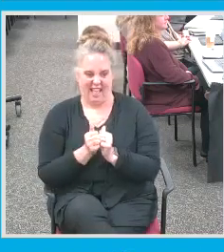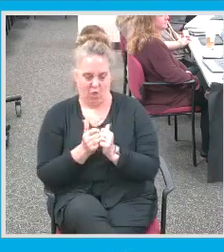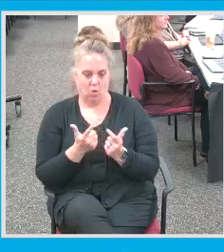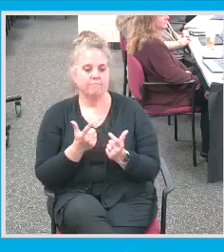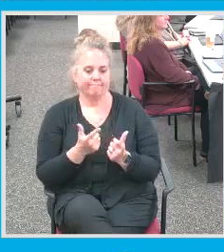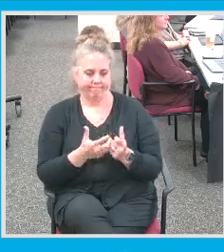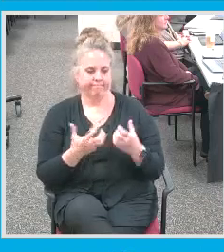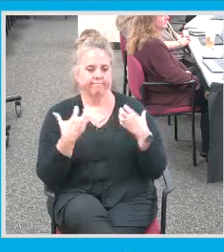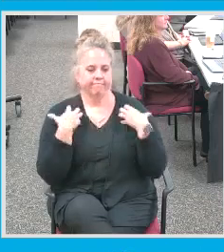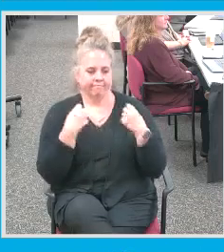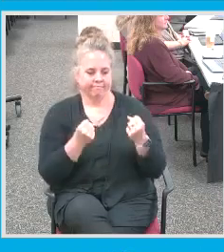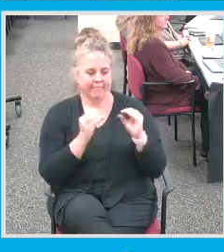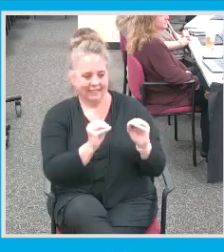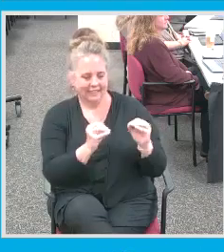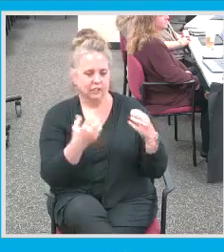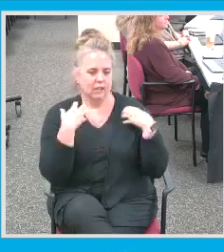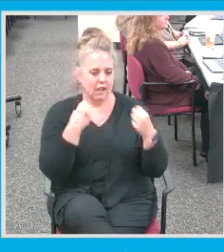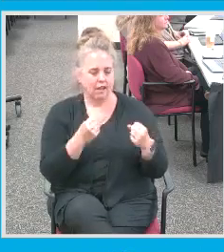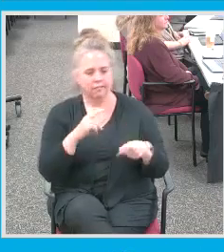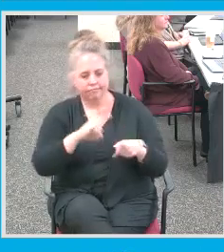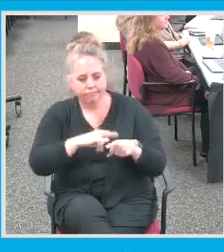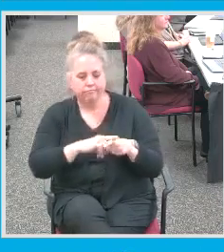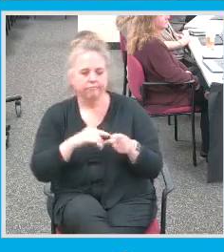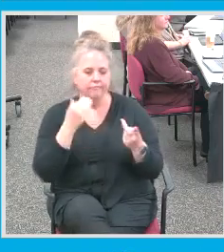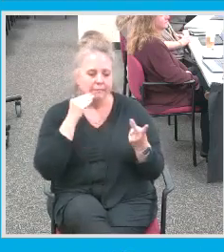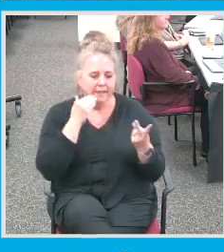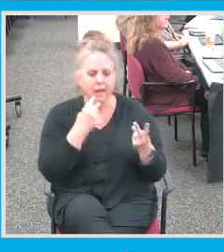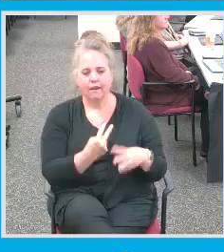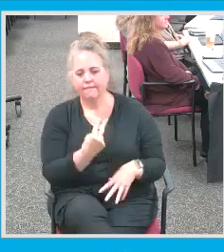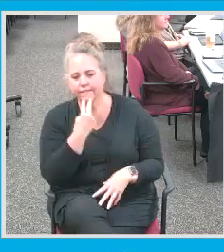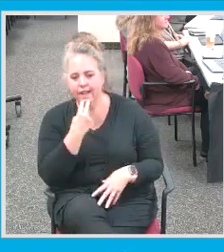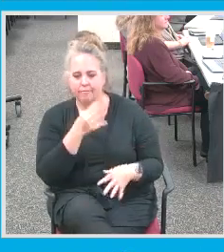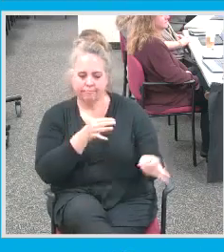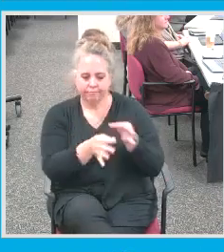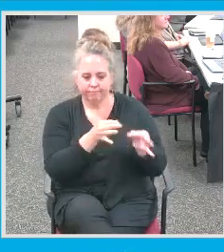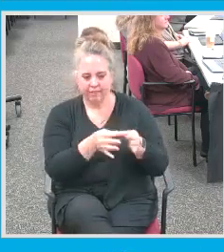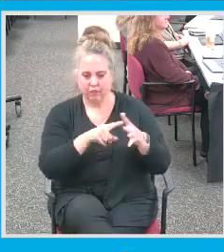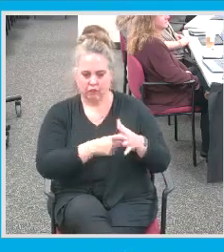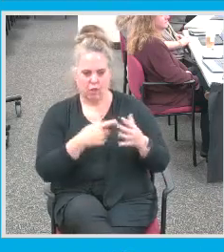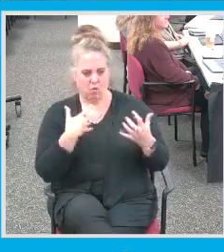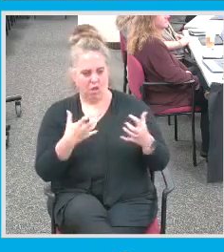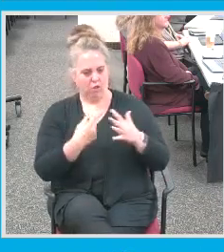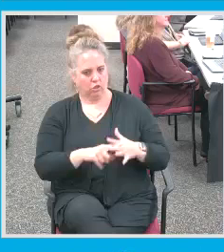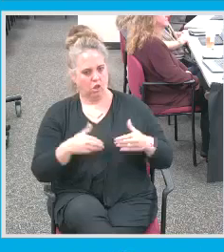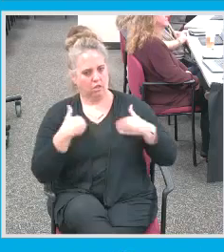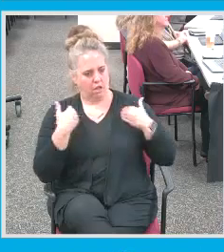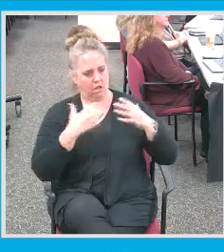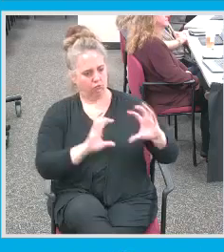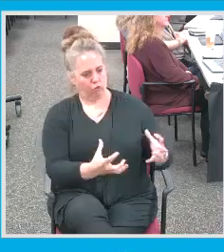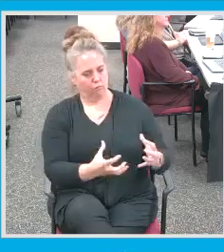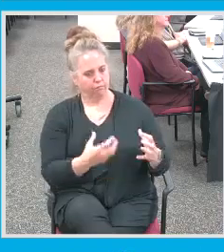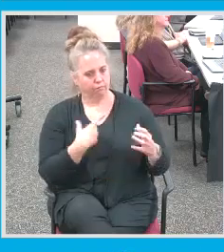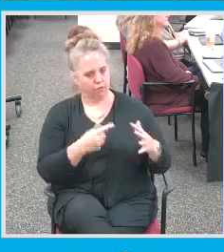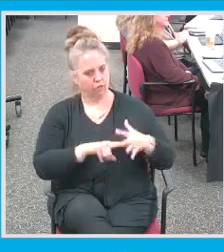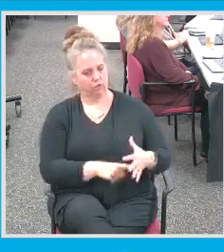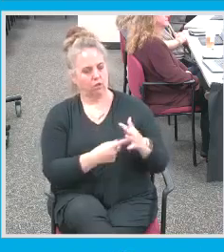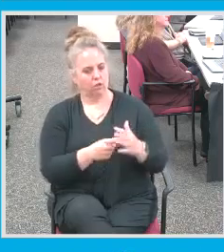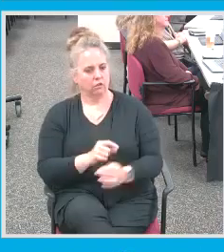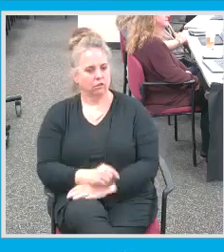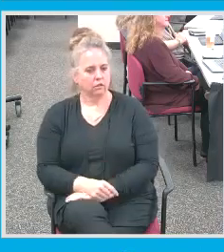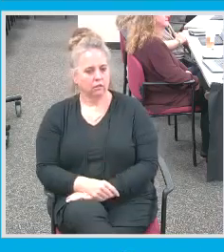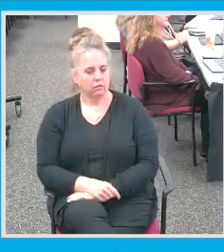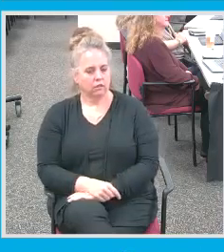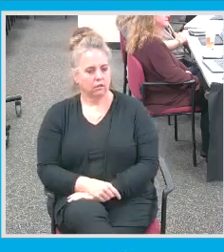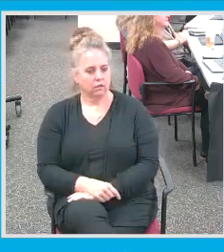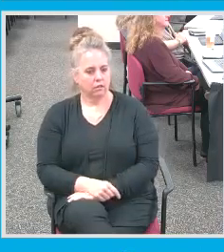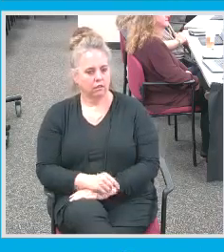vape and things like that, so they started with this young group here, and it's amazing. We've gone from 5 members to 19. I'll